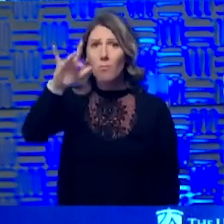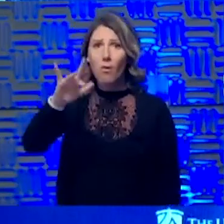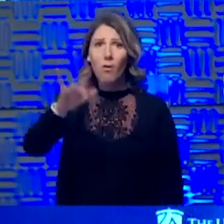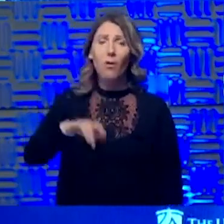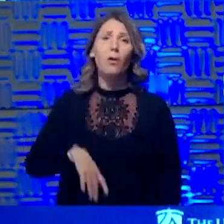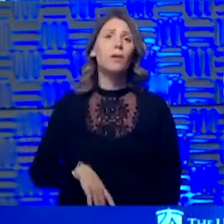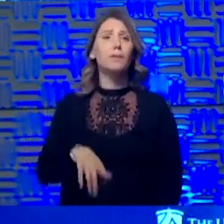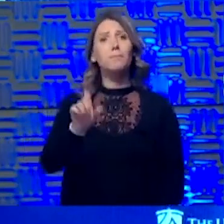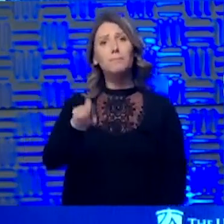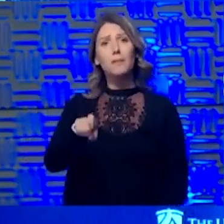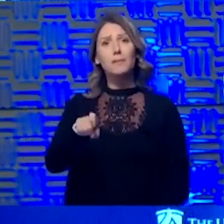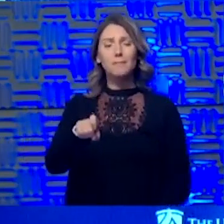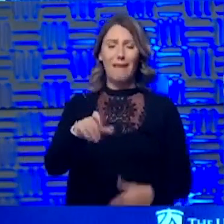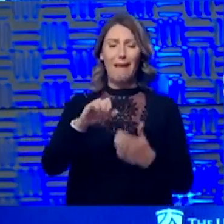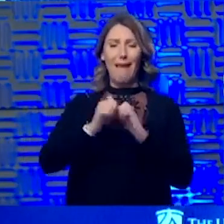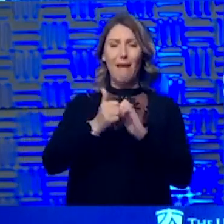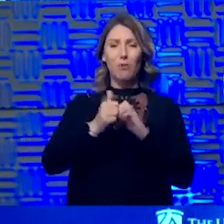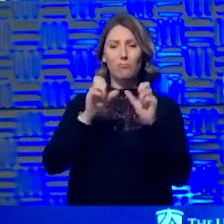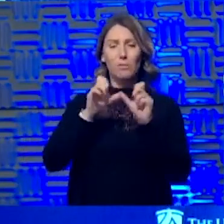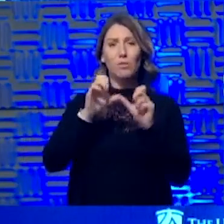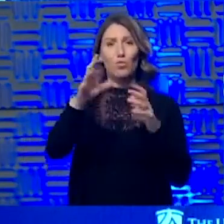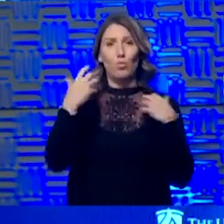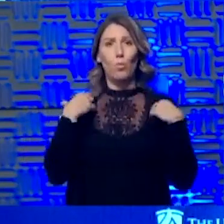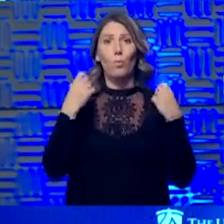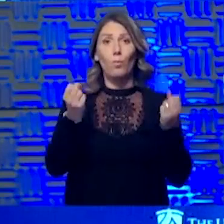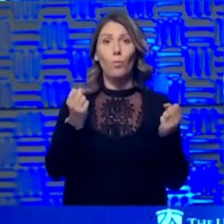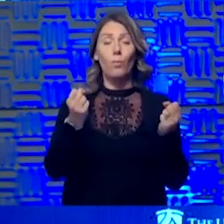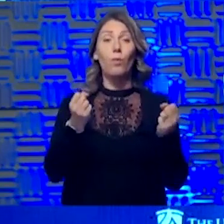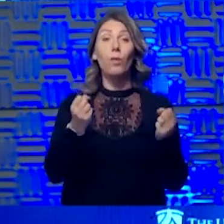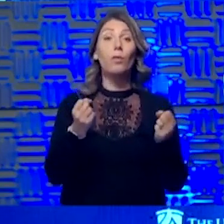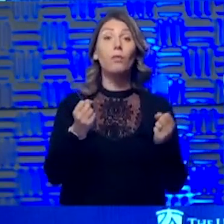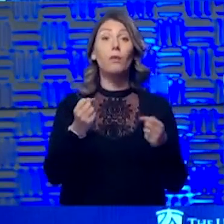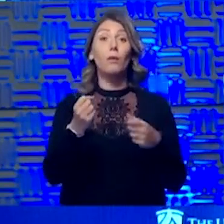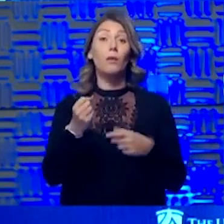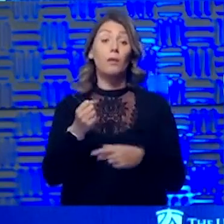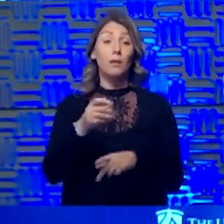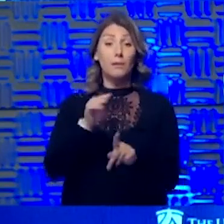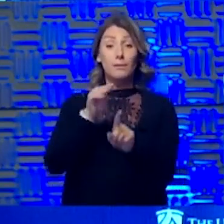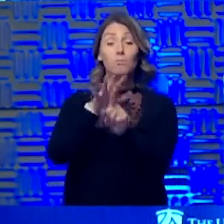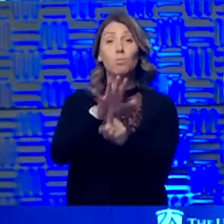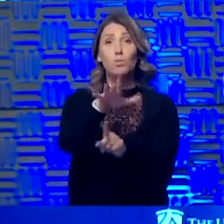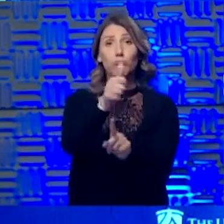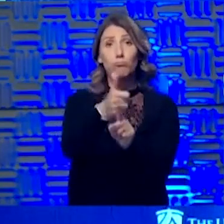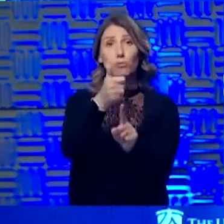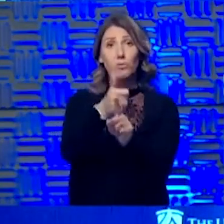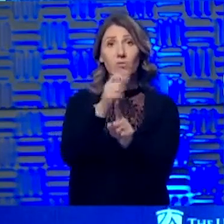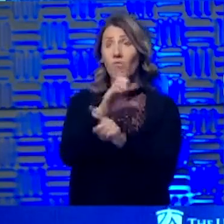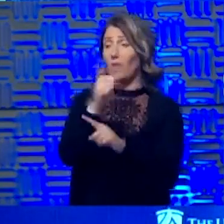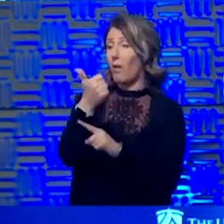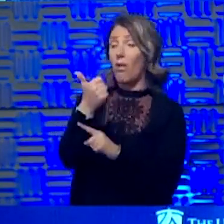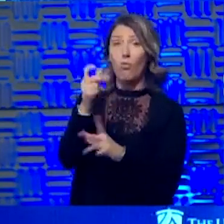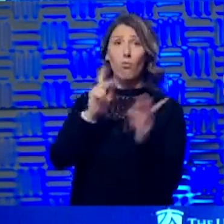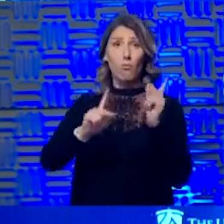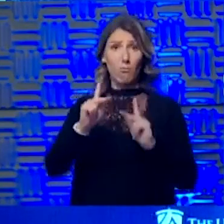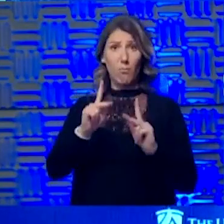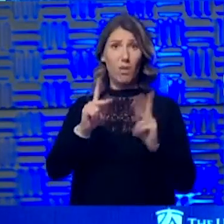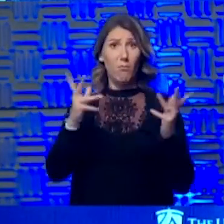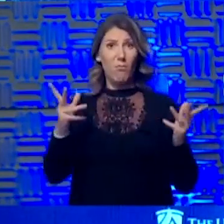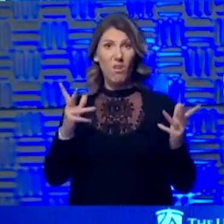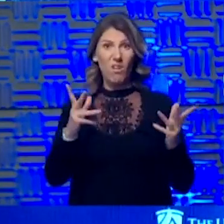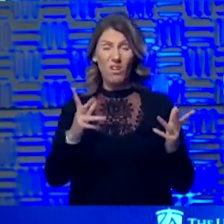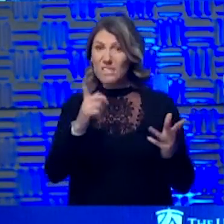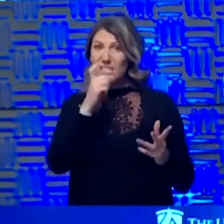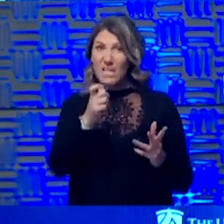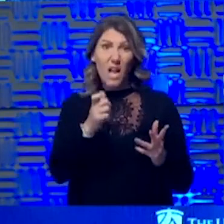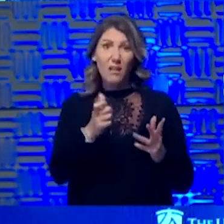a way that keeps you healthy. Because making yourself or others unhealthy isn't going to make the economy better. What's going to make it better